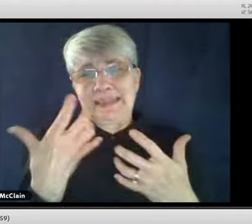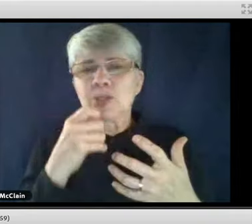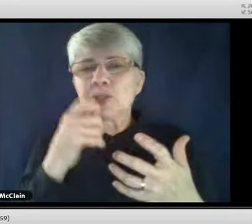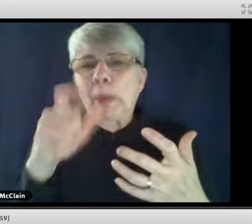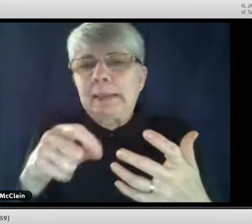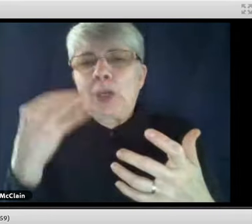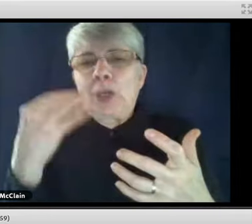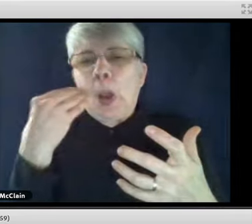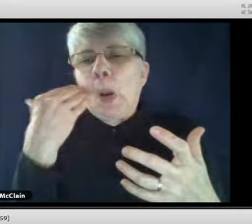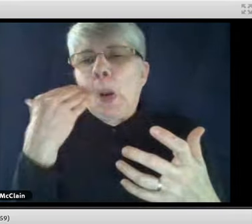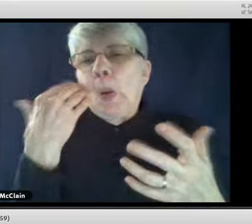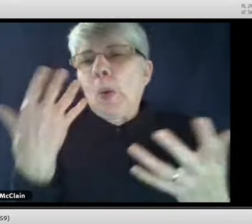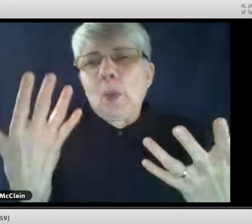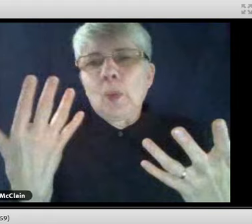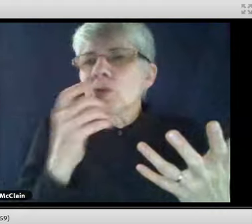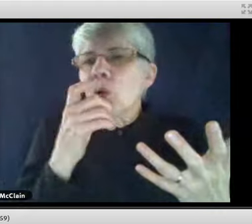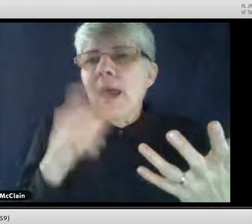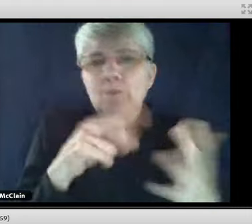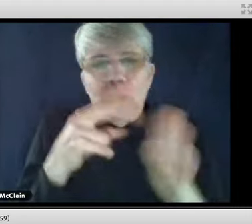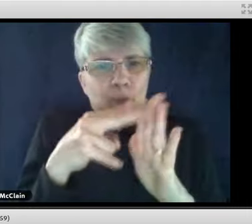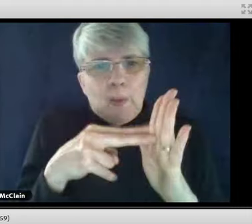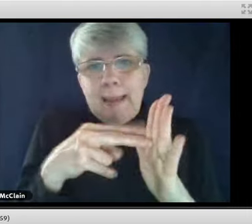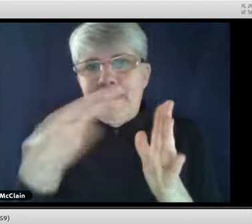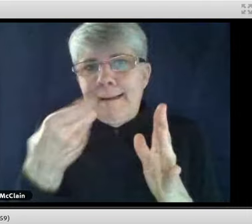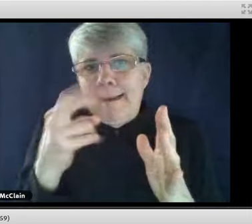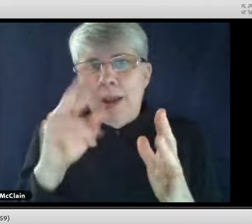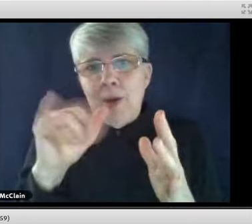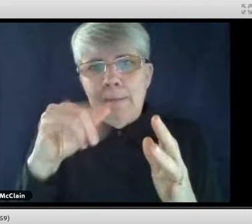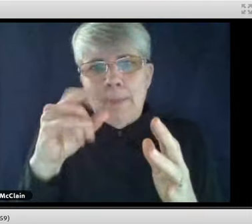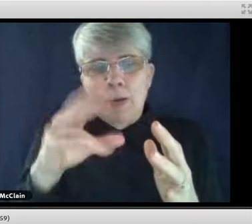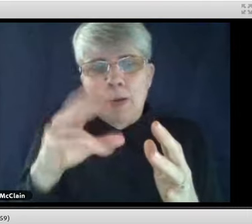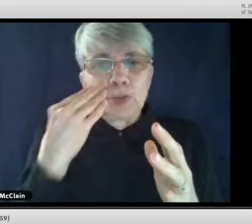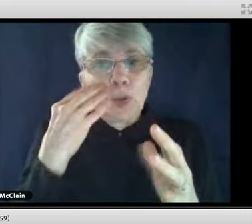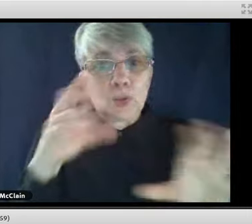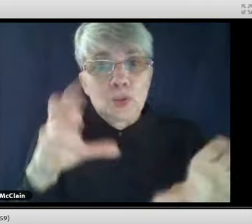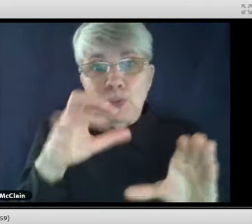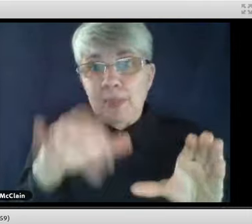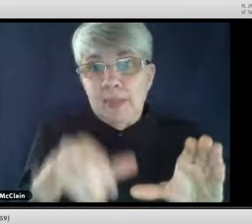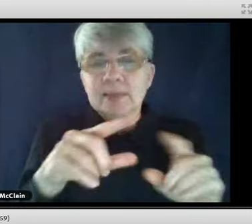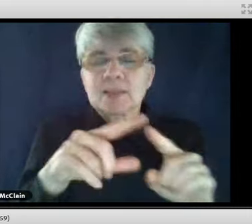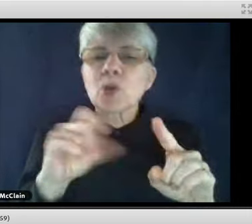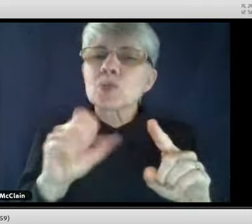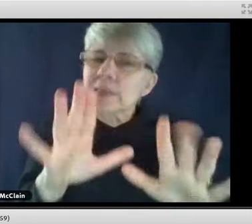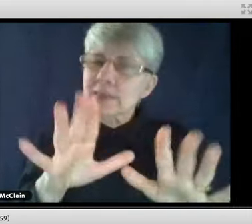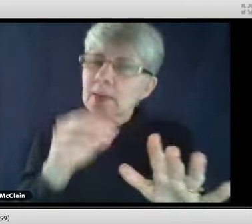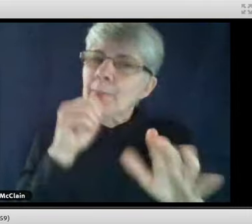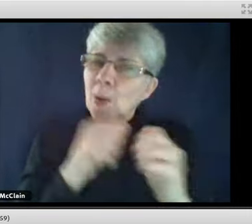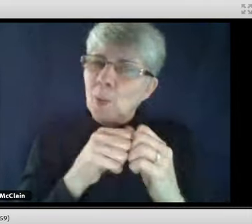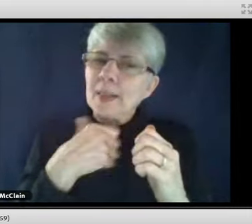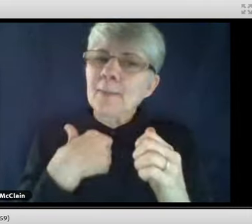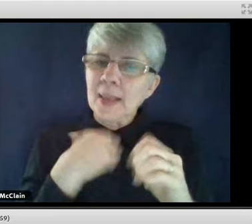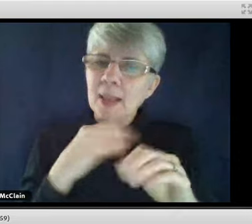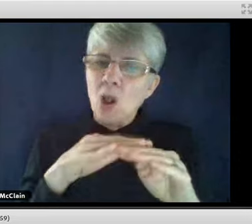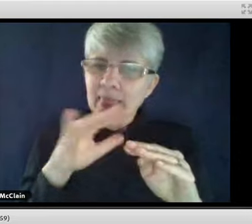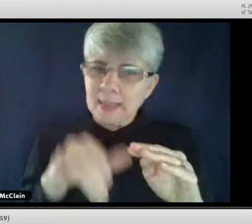to know. You don't have to have read the Harry Potter books to be able to do this. So just kind of bear with me on this